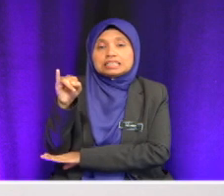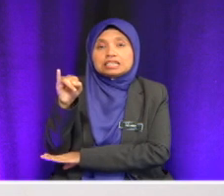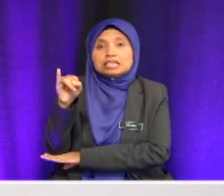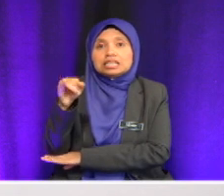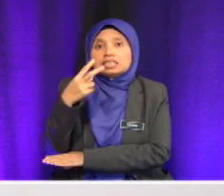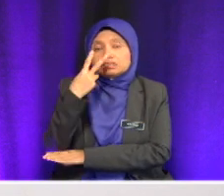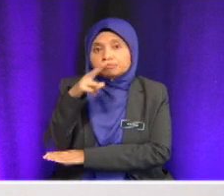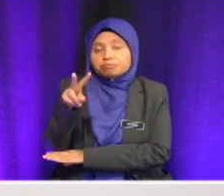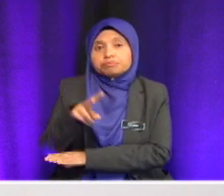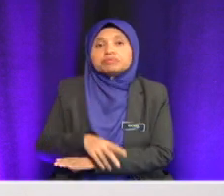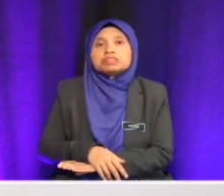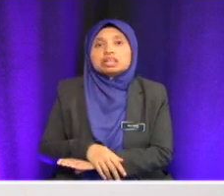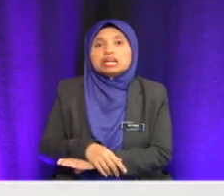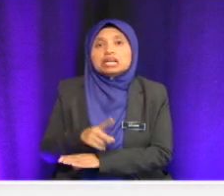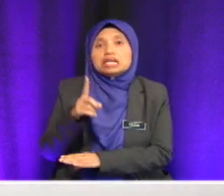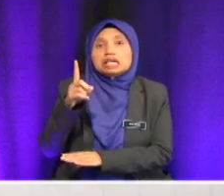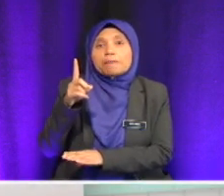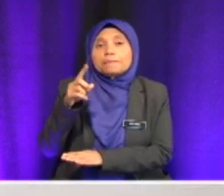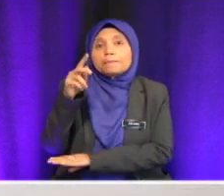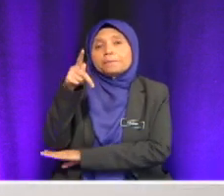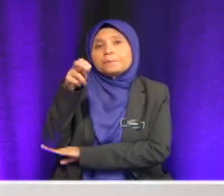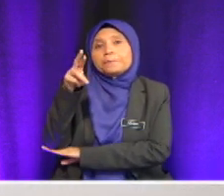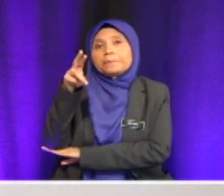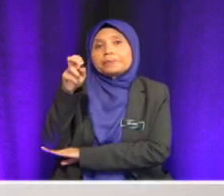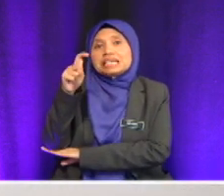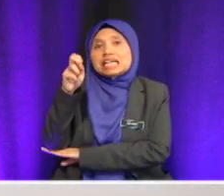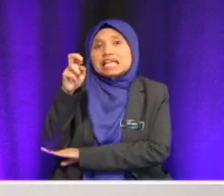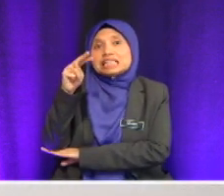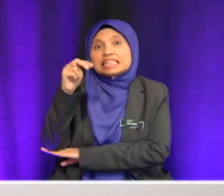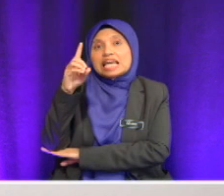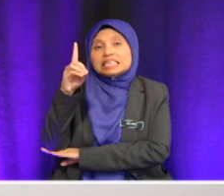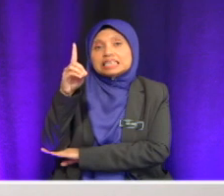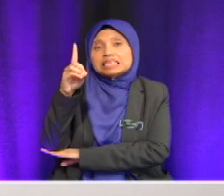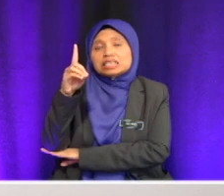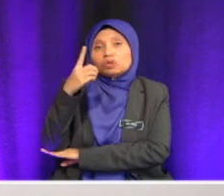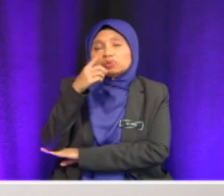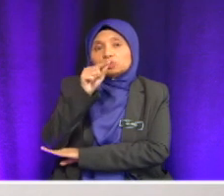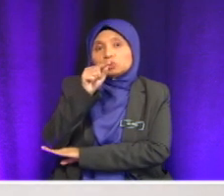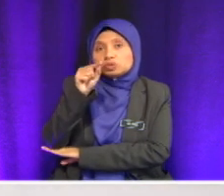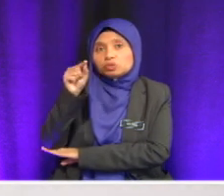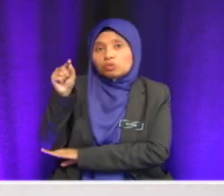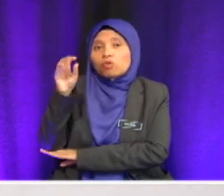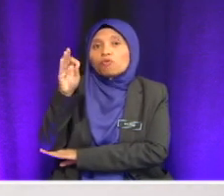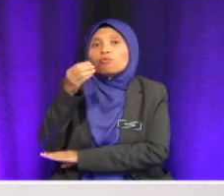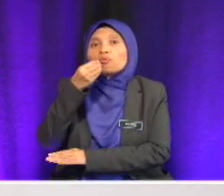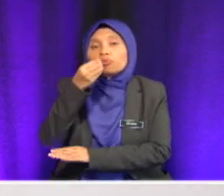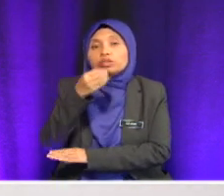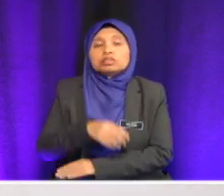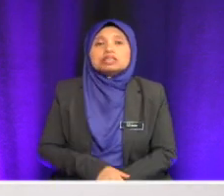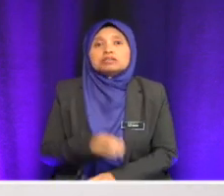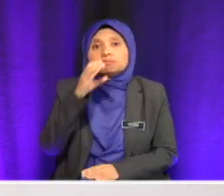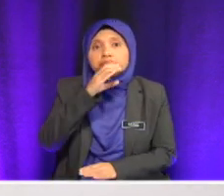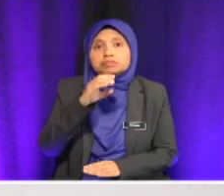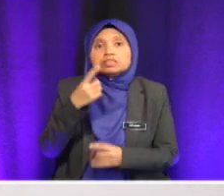let's see. It will pretend. Pretend. So the keyword is pretend to store food. So pretend means it's